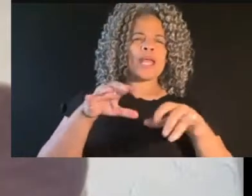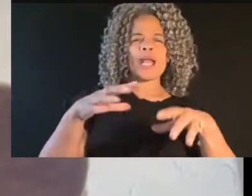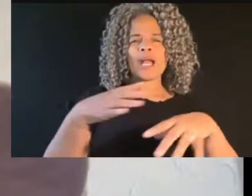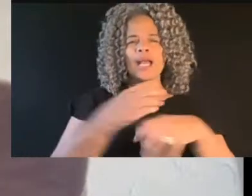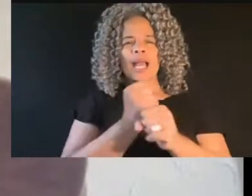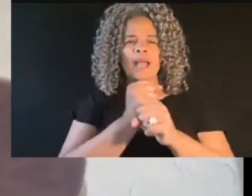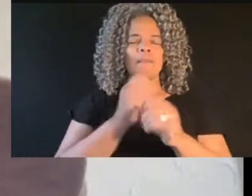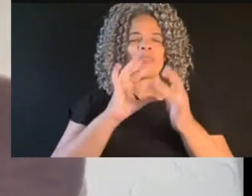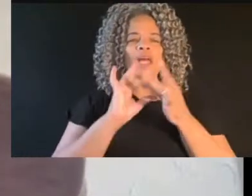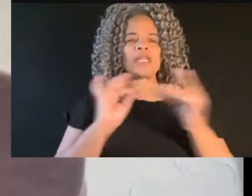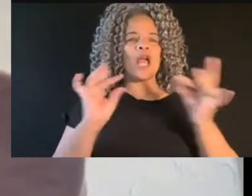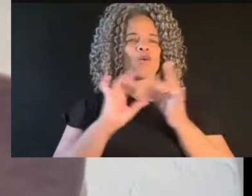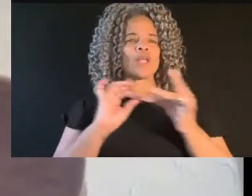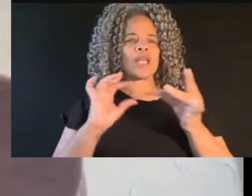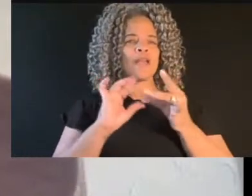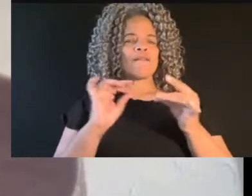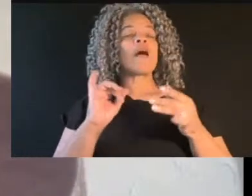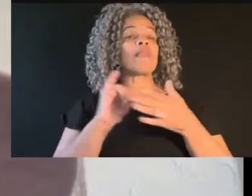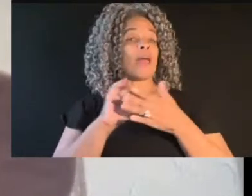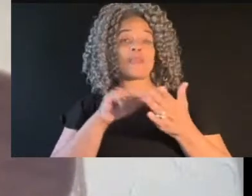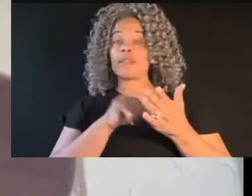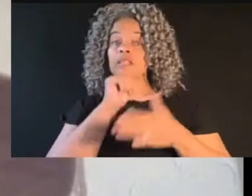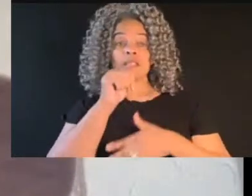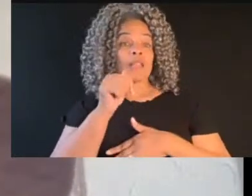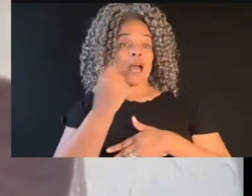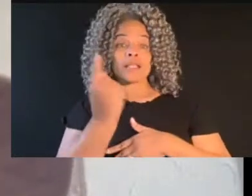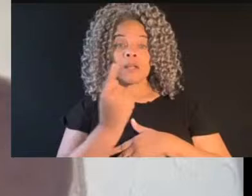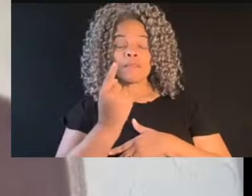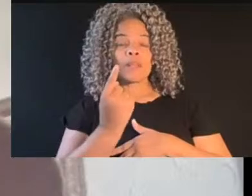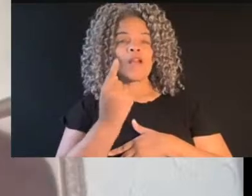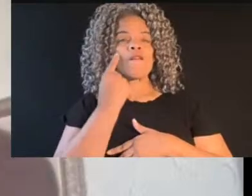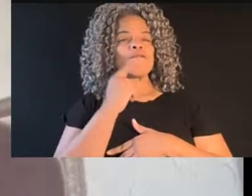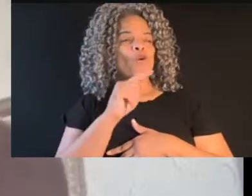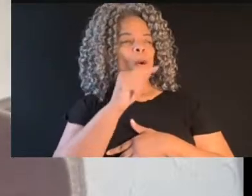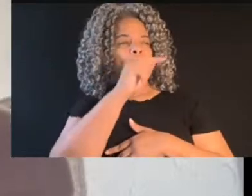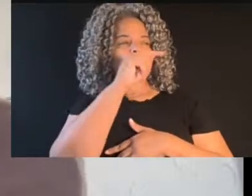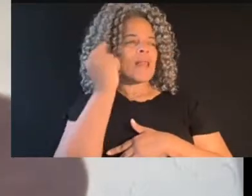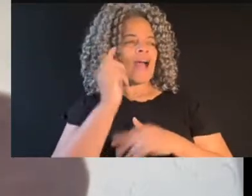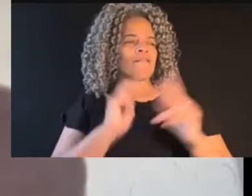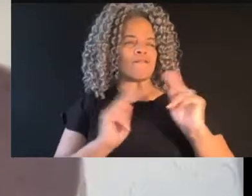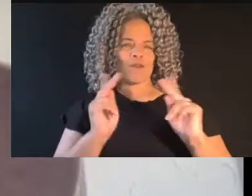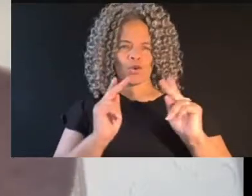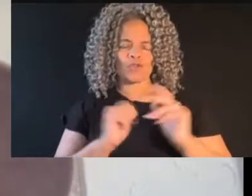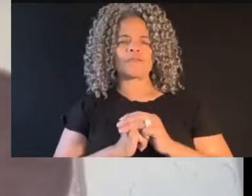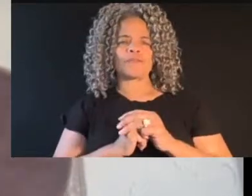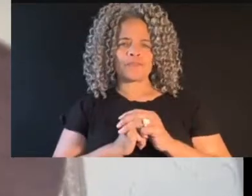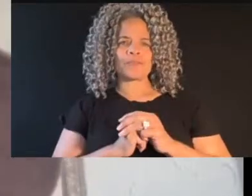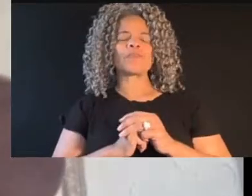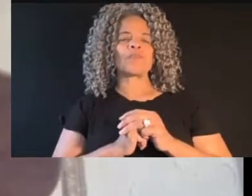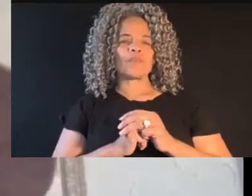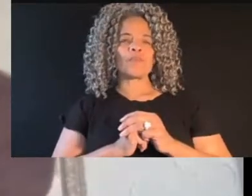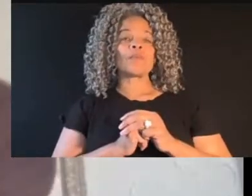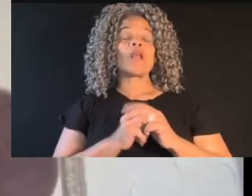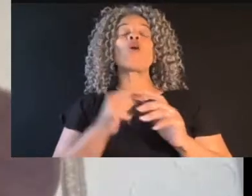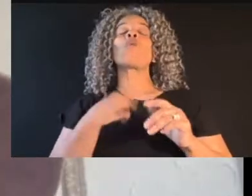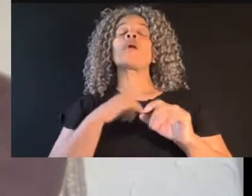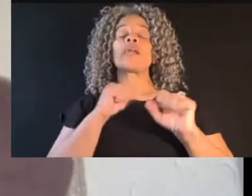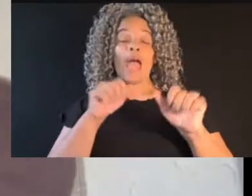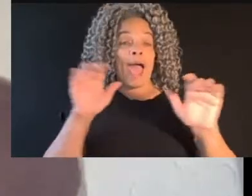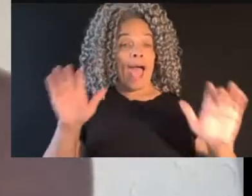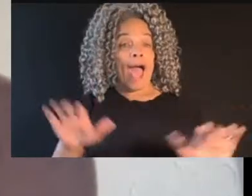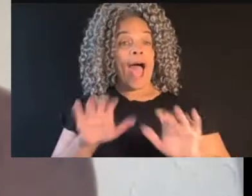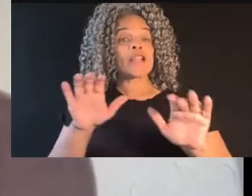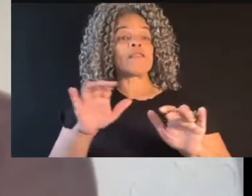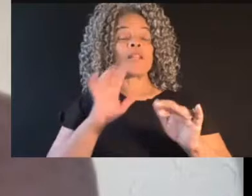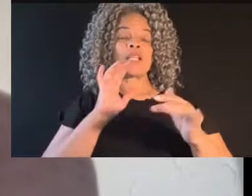narrative that this is not something for Black folks. We can actively dismantle